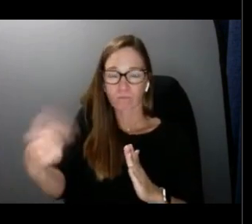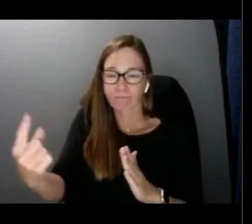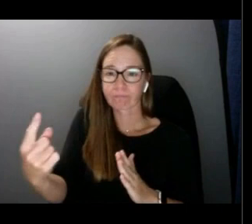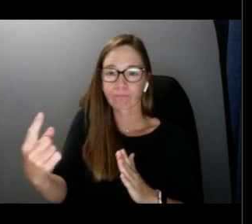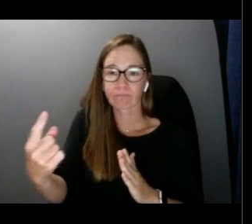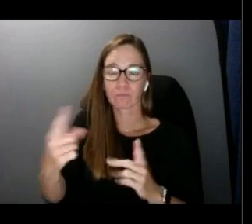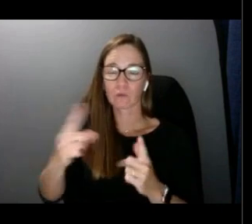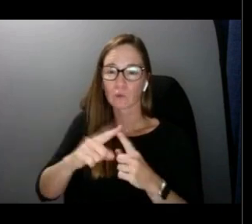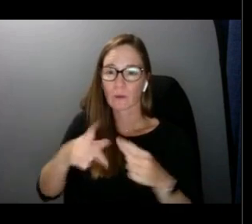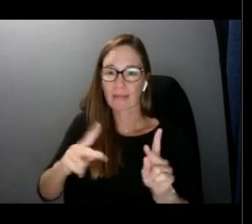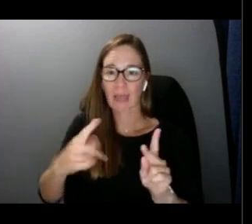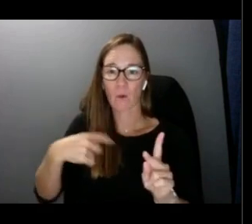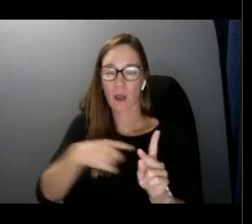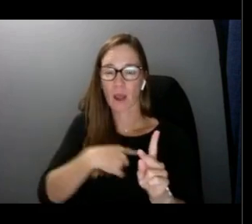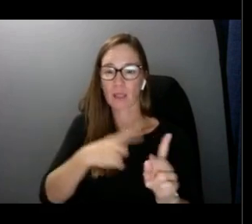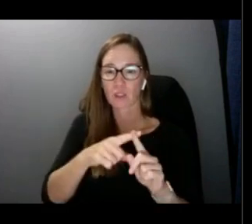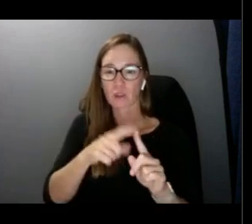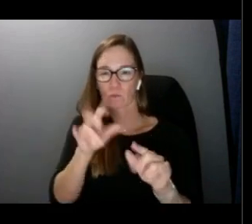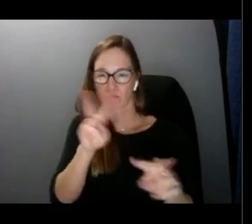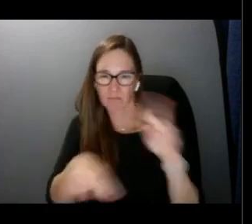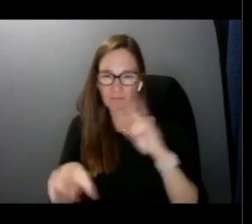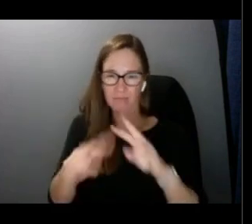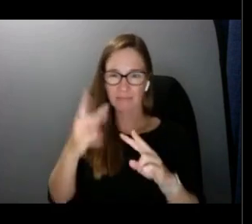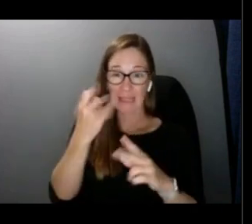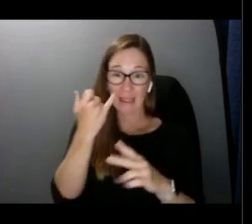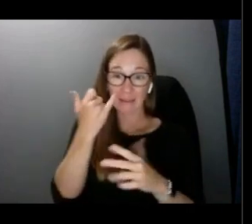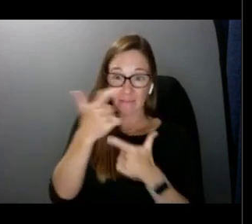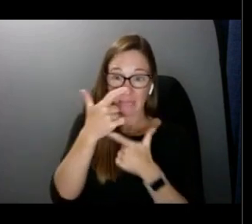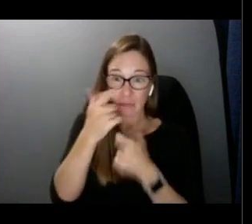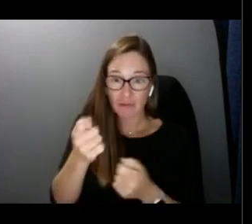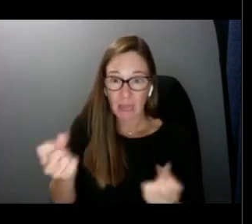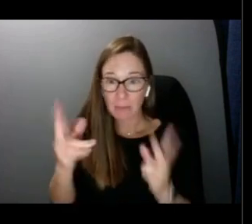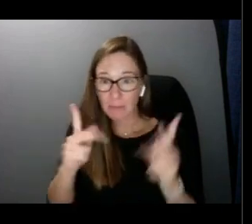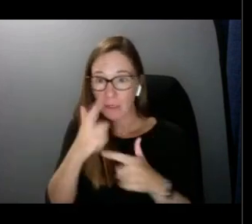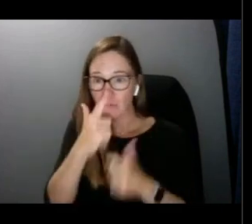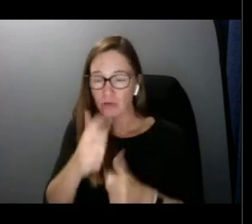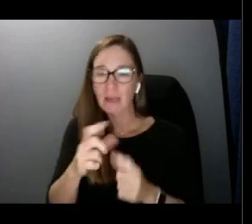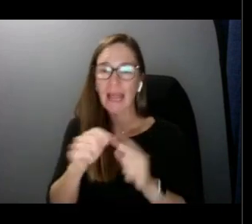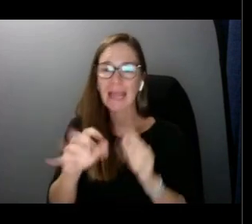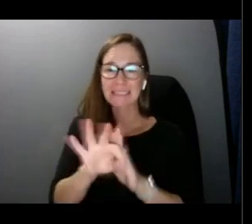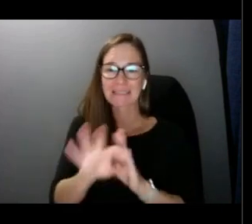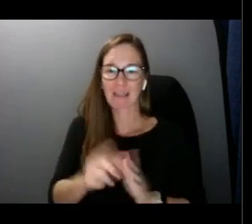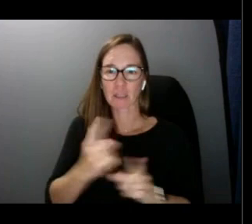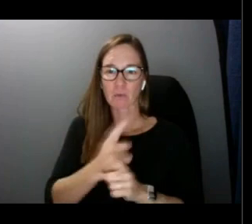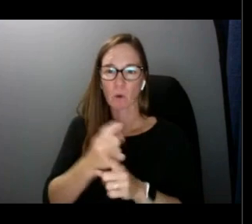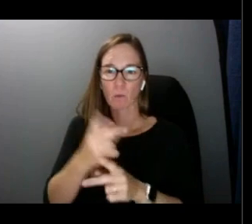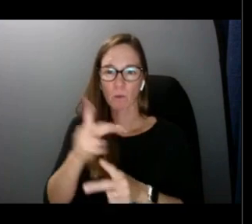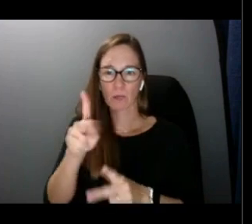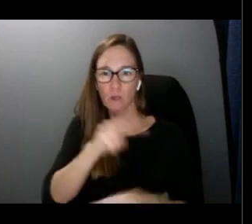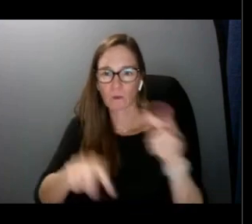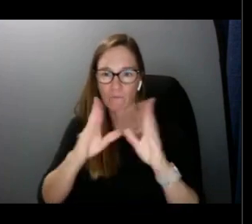to allow us to gauge interest and select an appropriate reviewer pool.